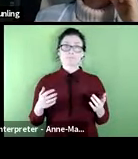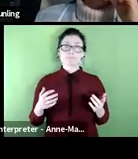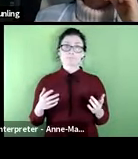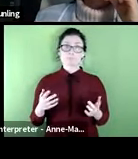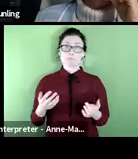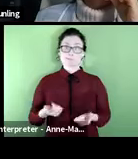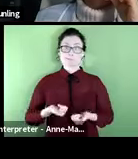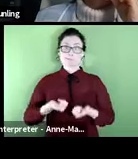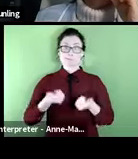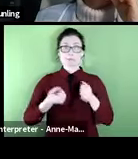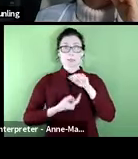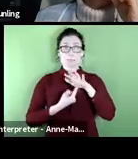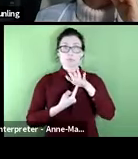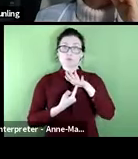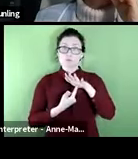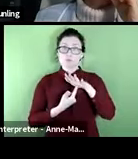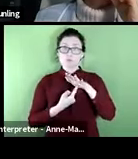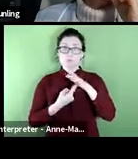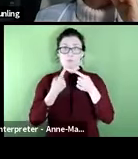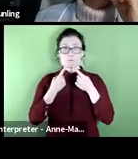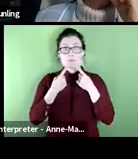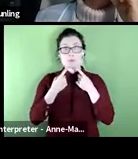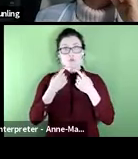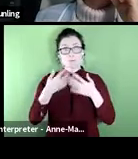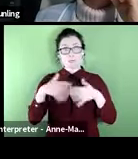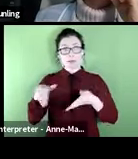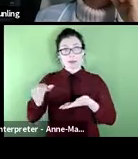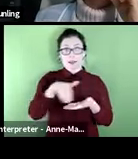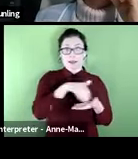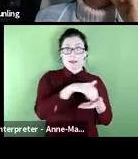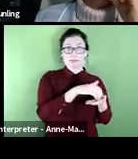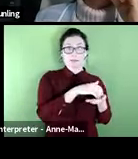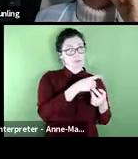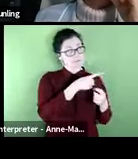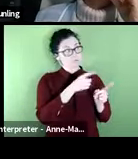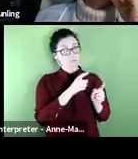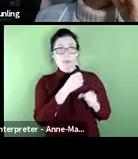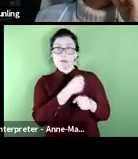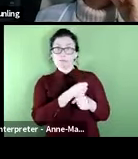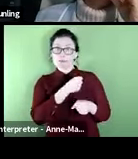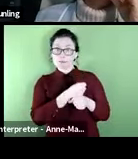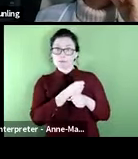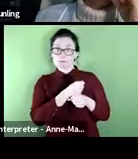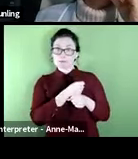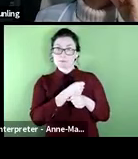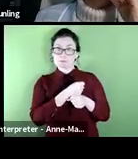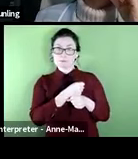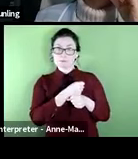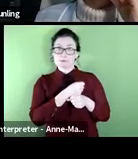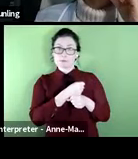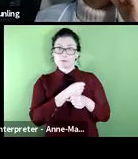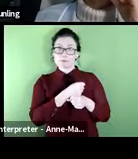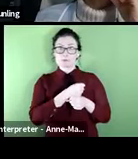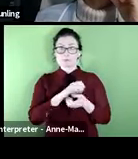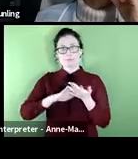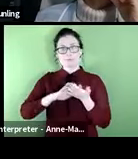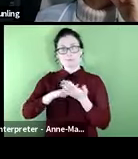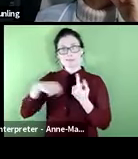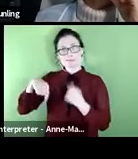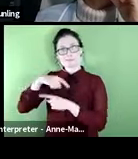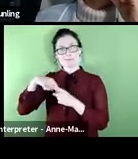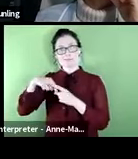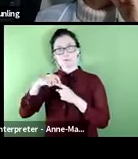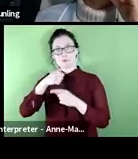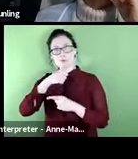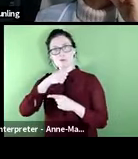very important information collected by the government. We can utilize.